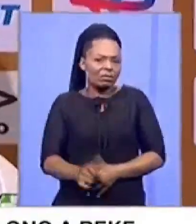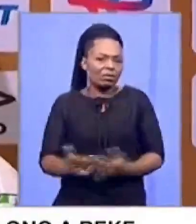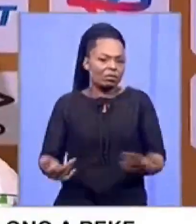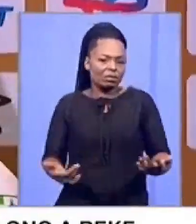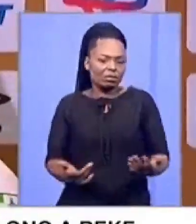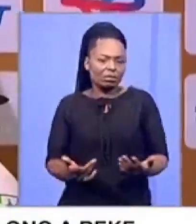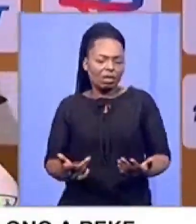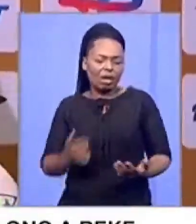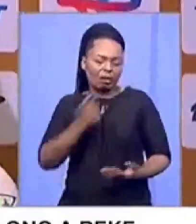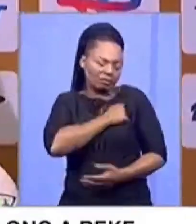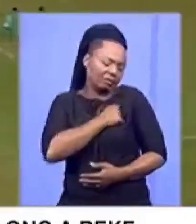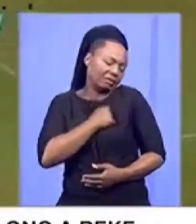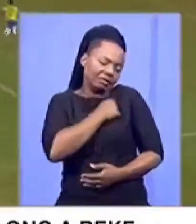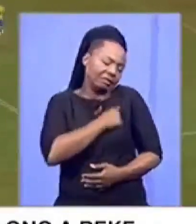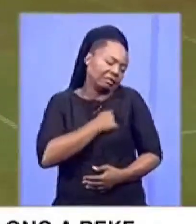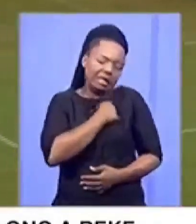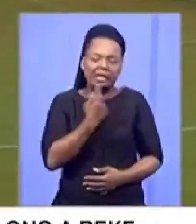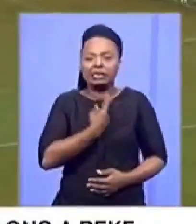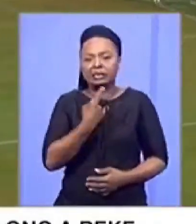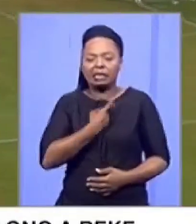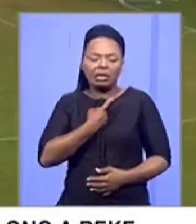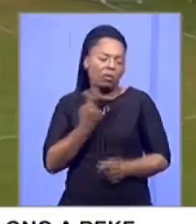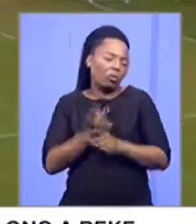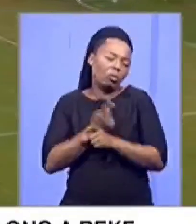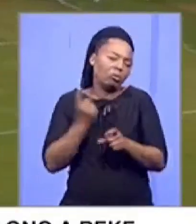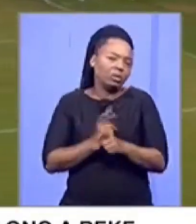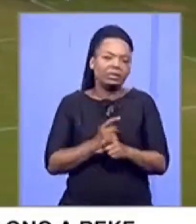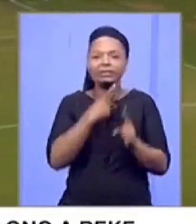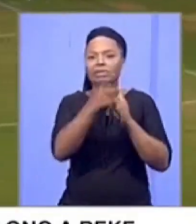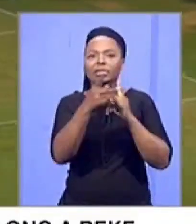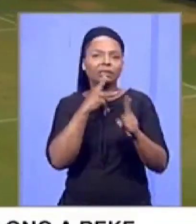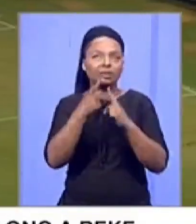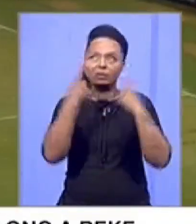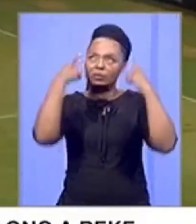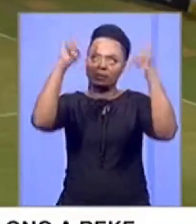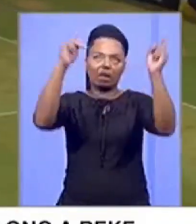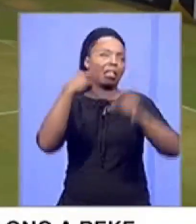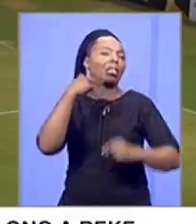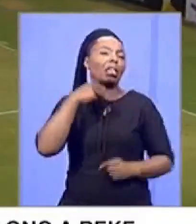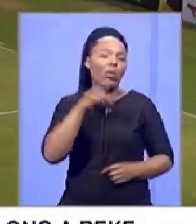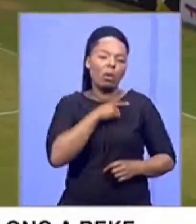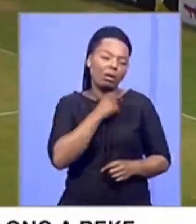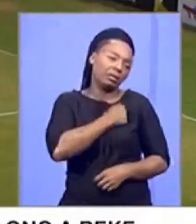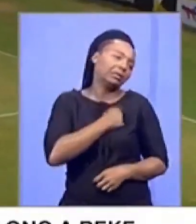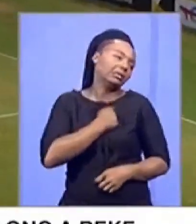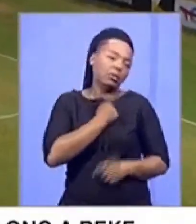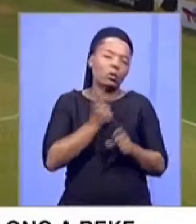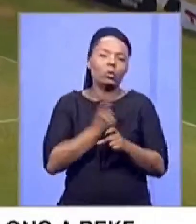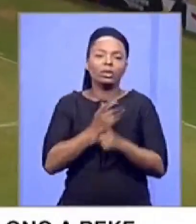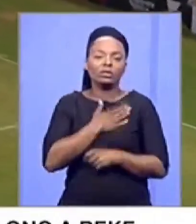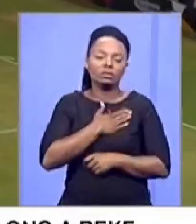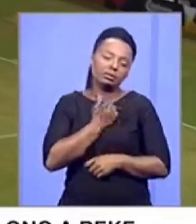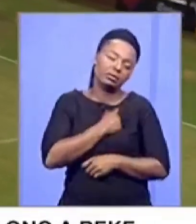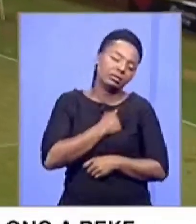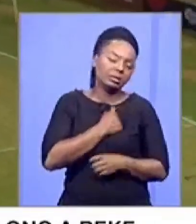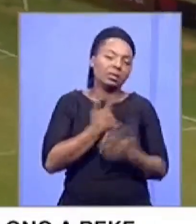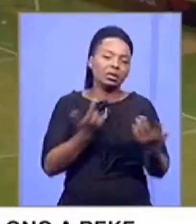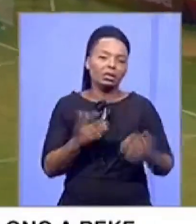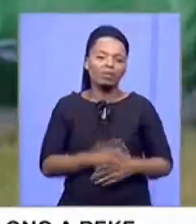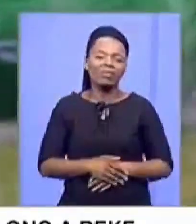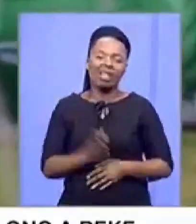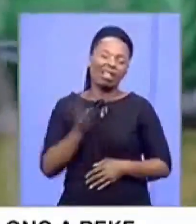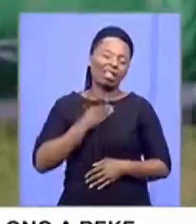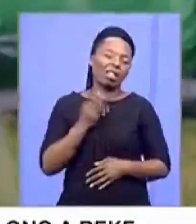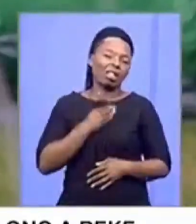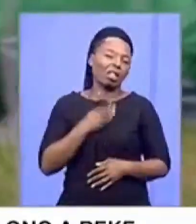know, and maybe it is we are victims of our own success, you know, where people undermine